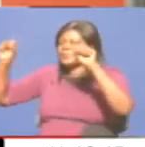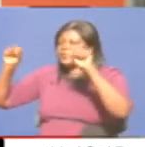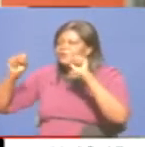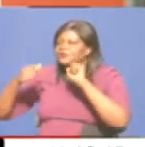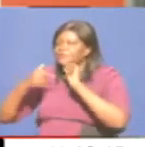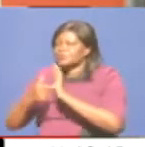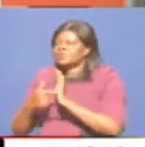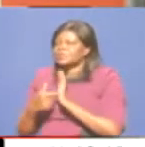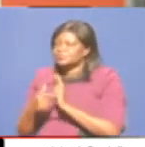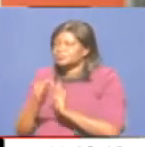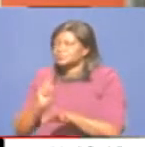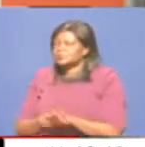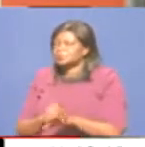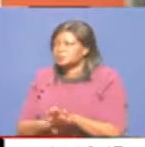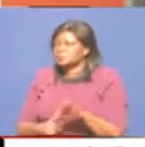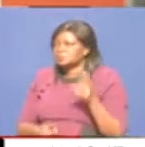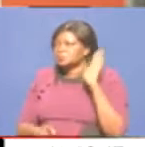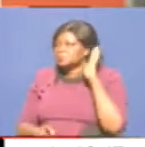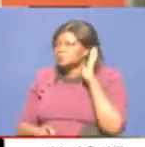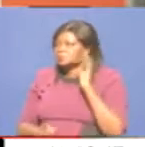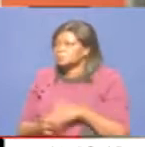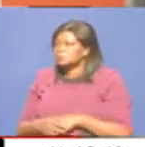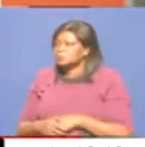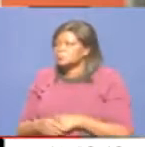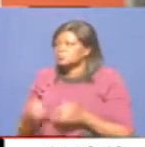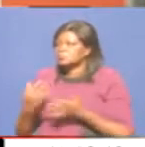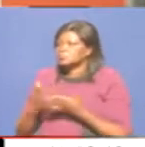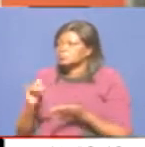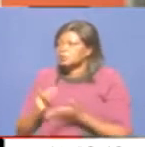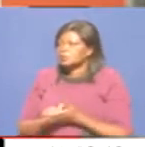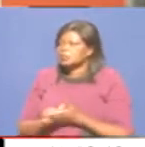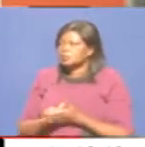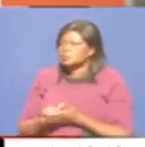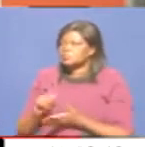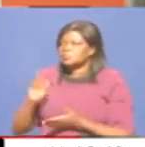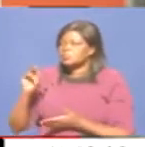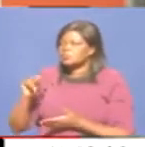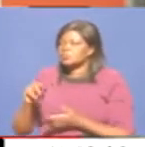when you hear, because there is something that Troy was trying to